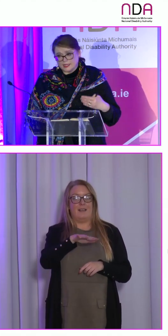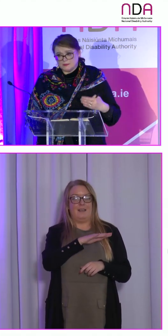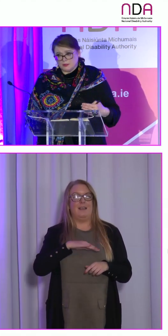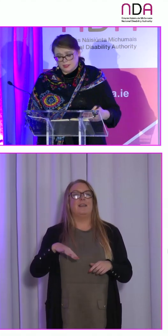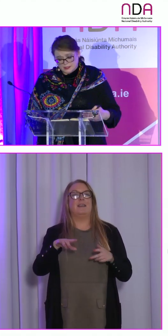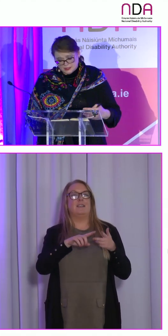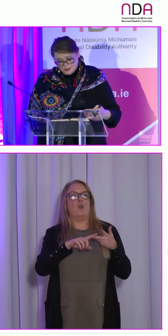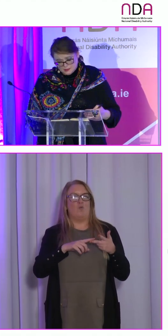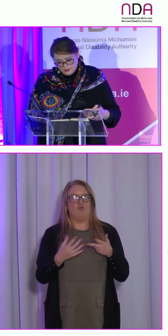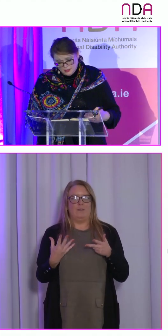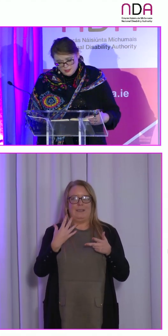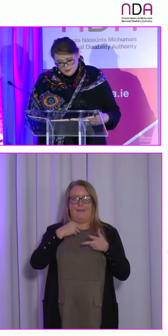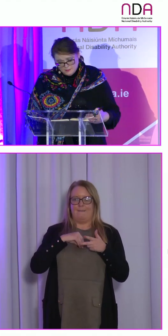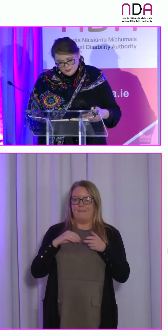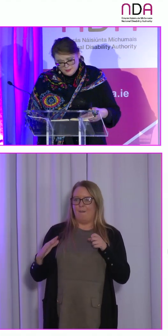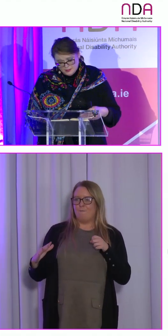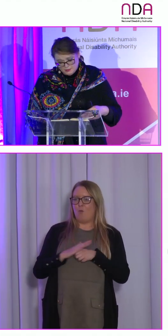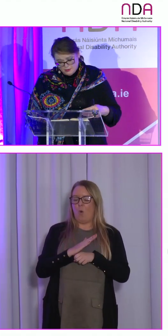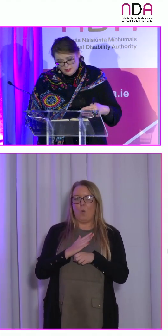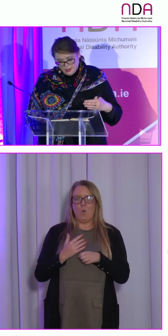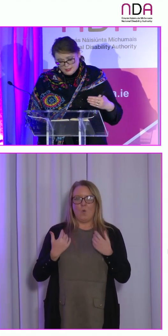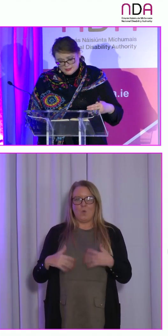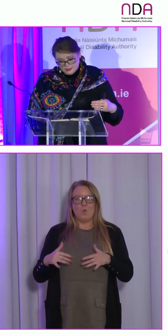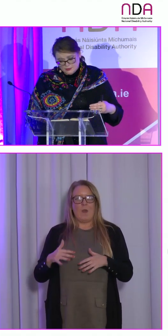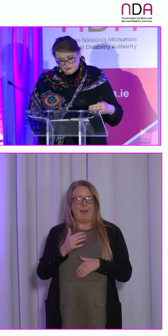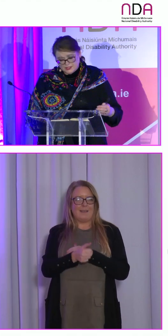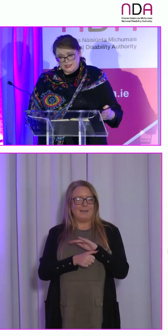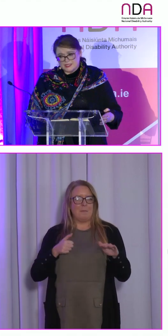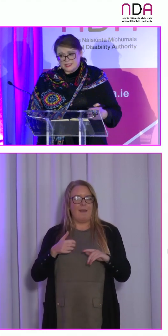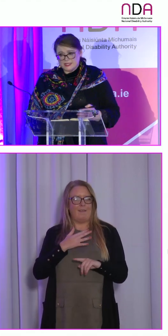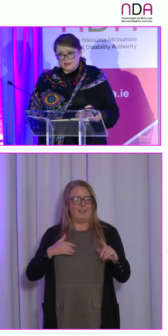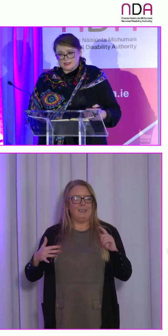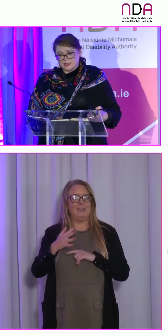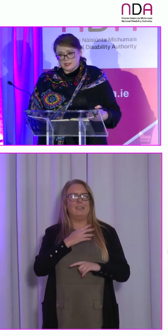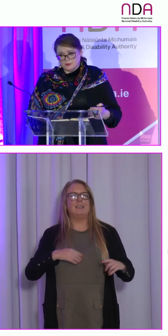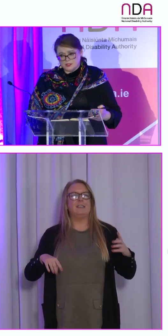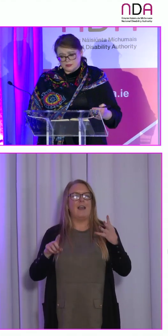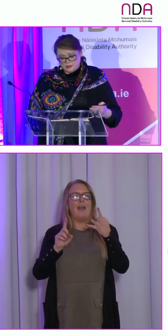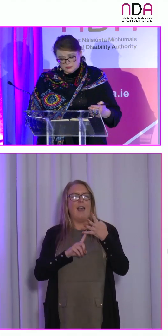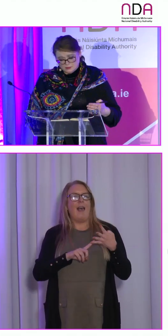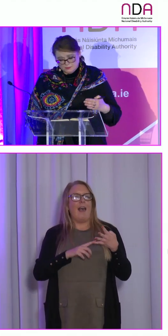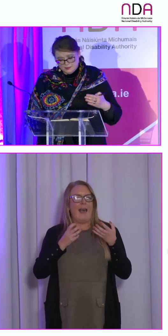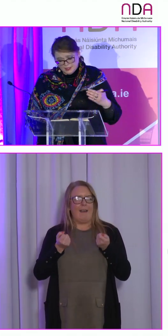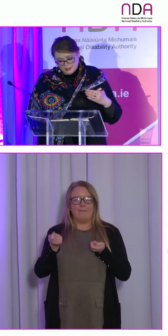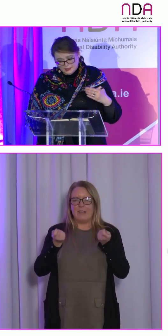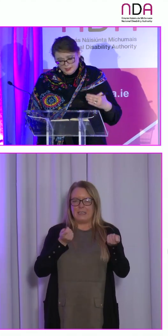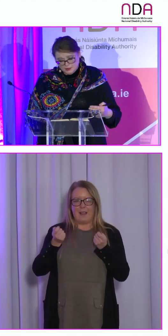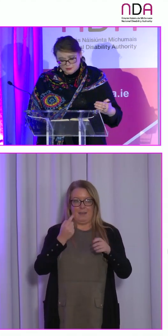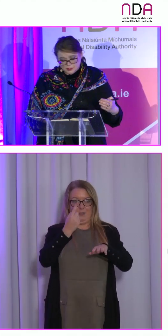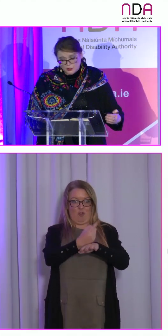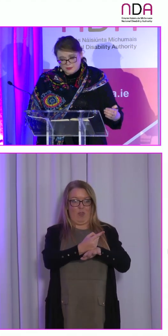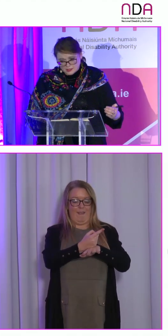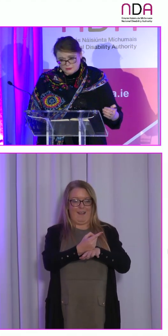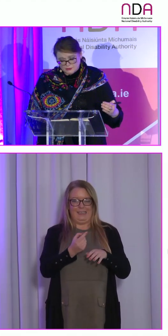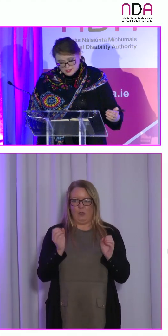full an experience as possible, that there are ancillary facilities at the site which don't inhibit